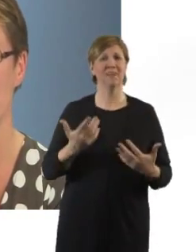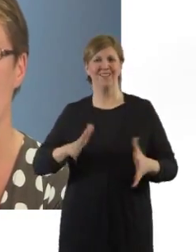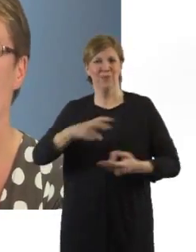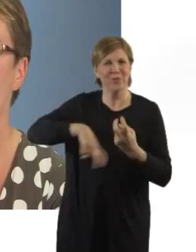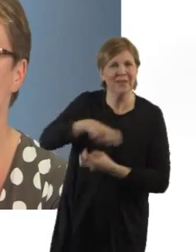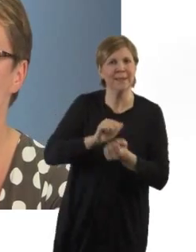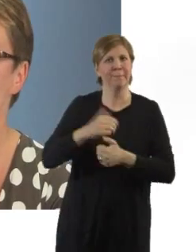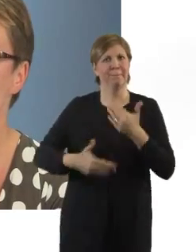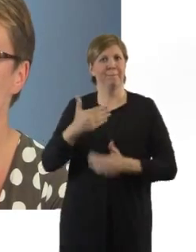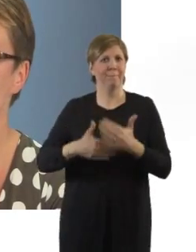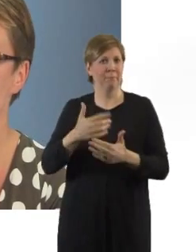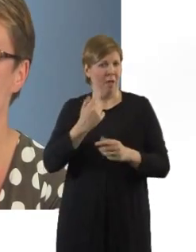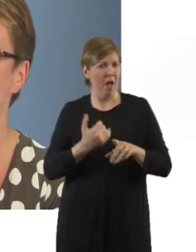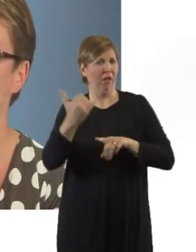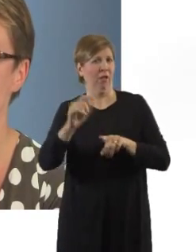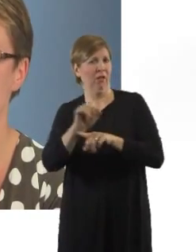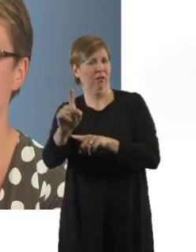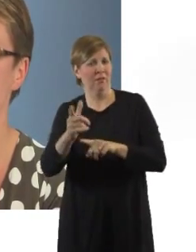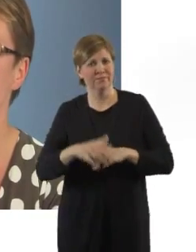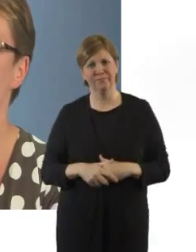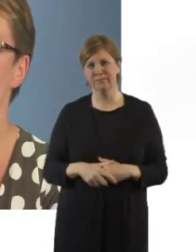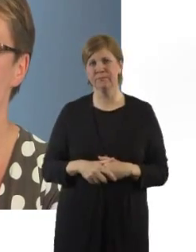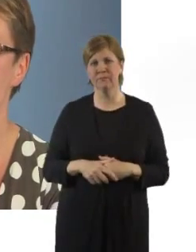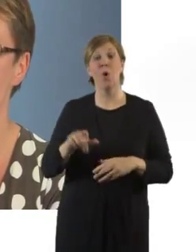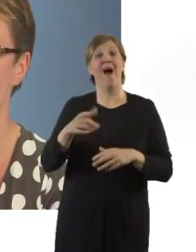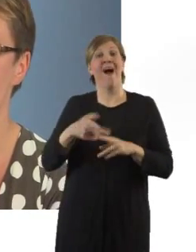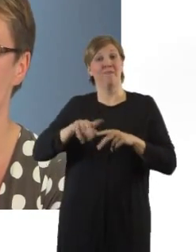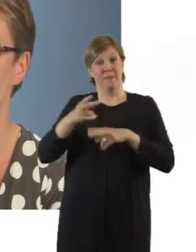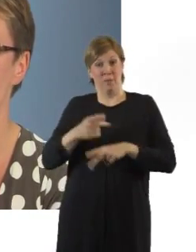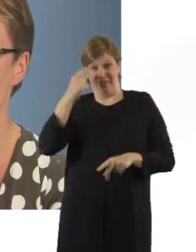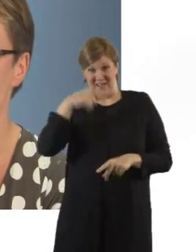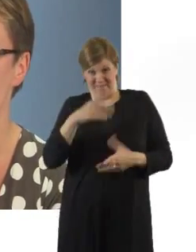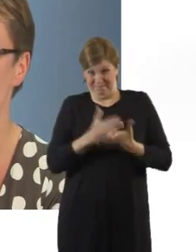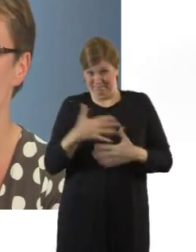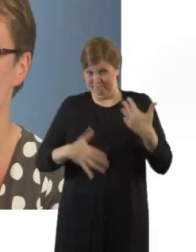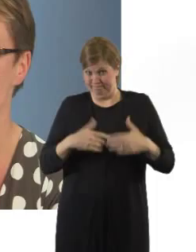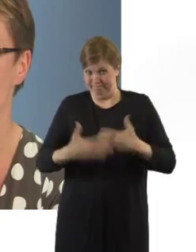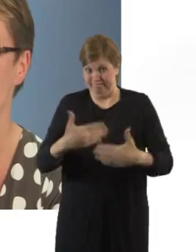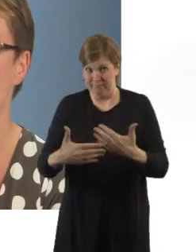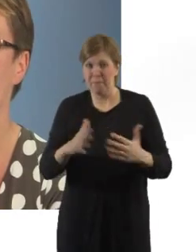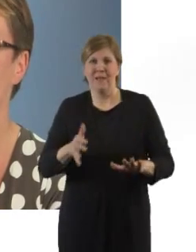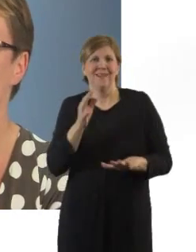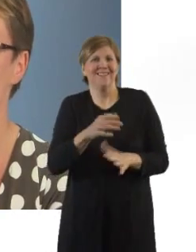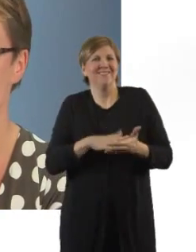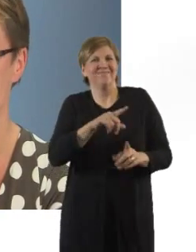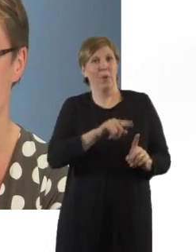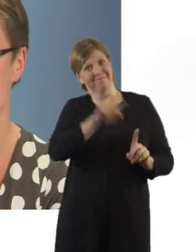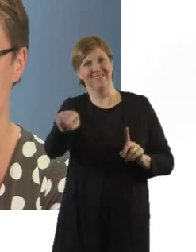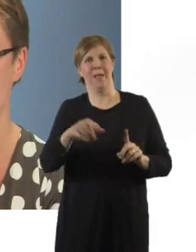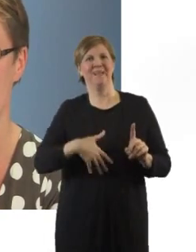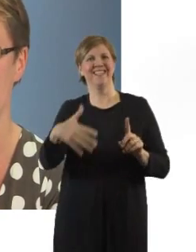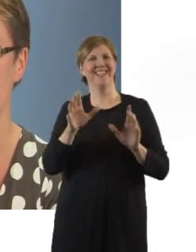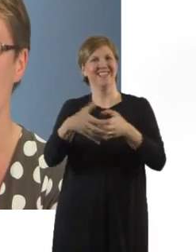hours. However, if the midwife thinks that labour has started, she would ask Mum to come to the maternity unit straight away and go to